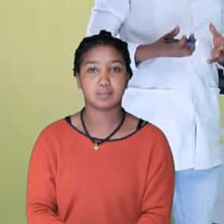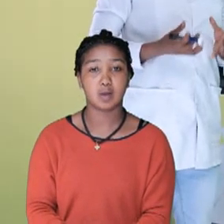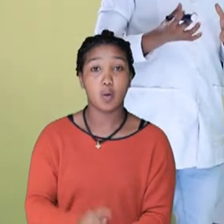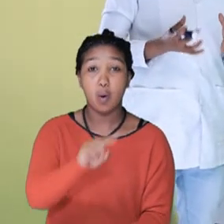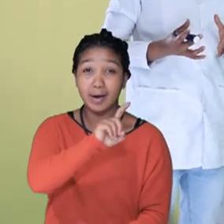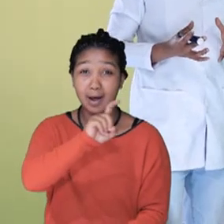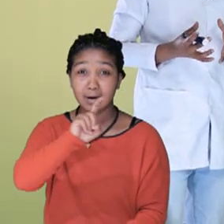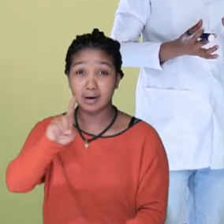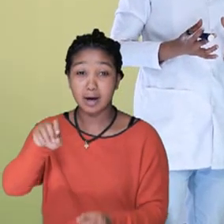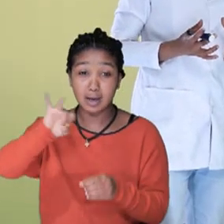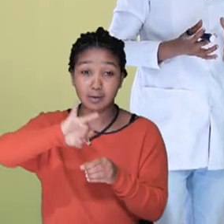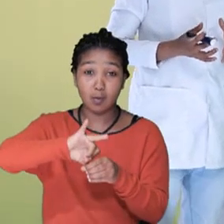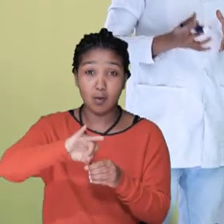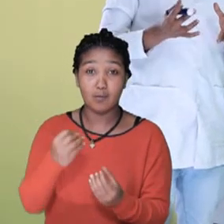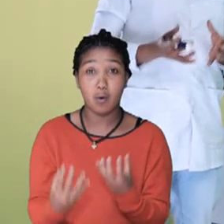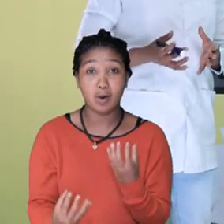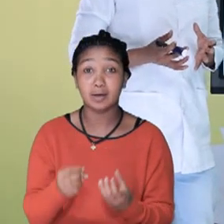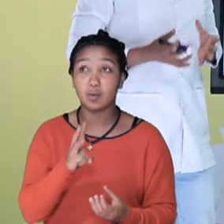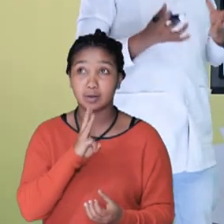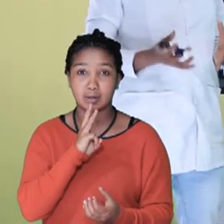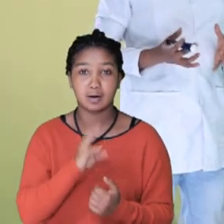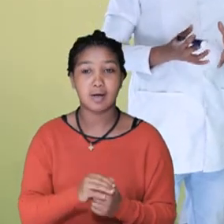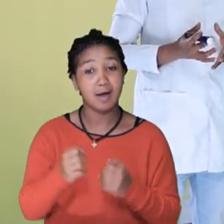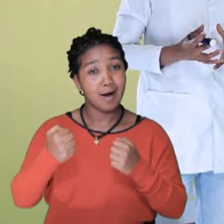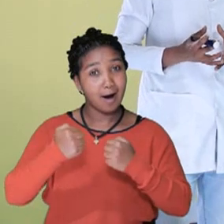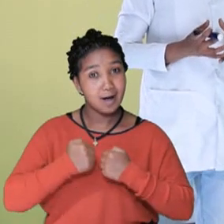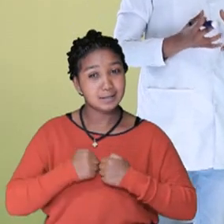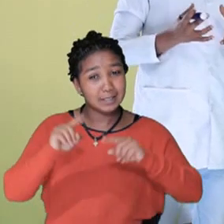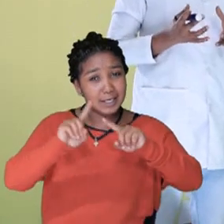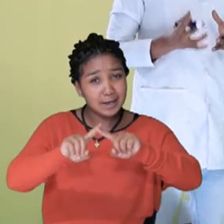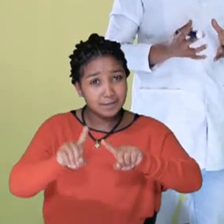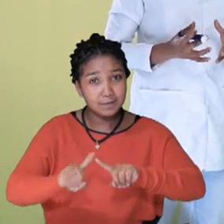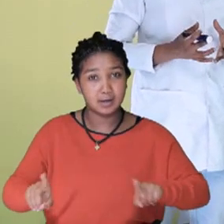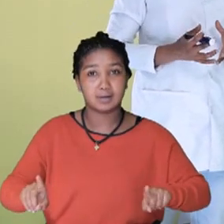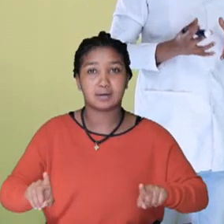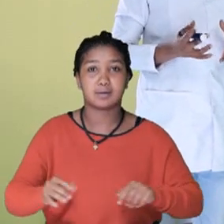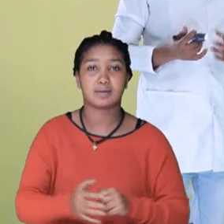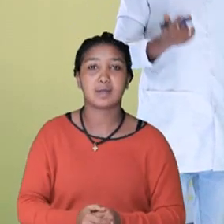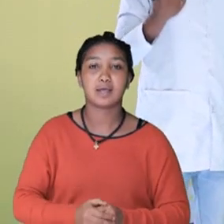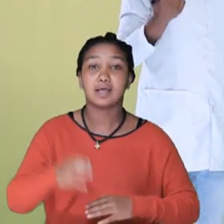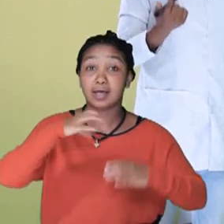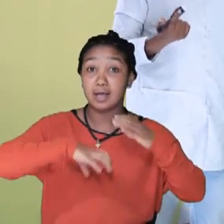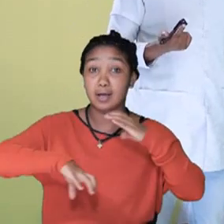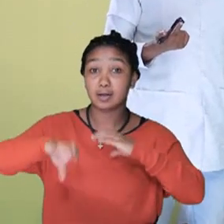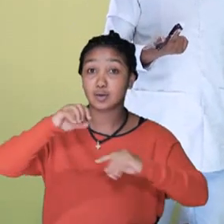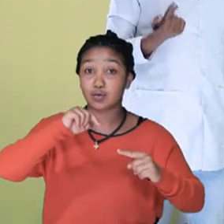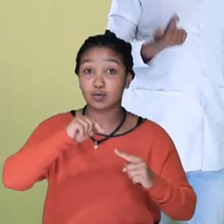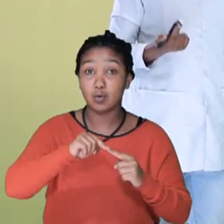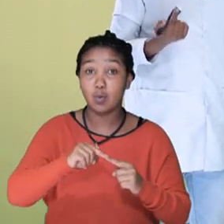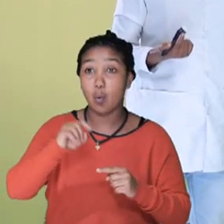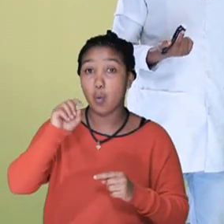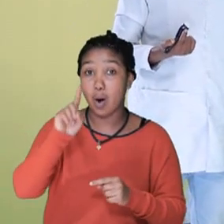100 liters of boiling water has different heat to 1 liter